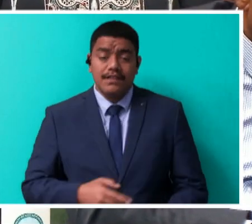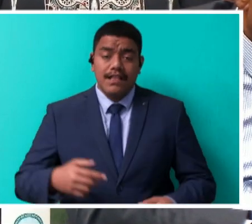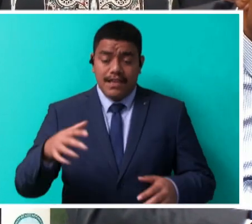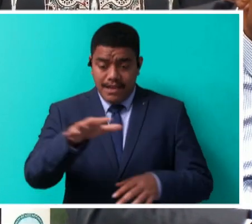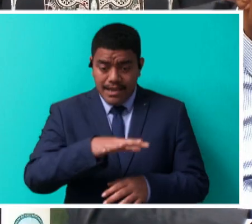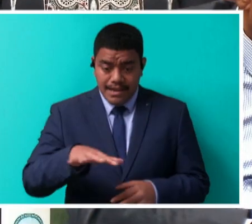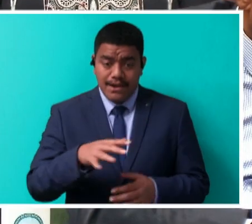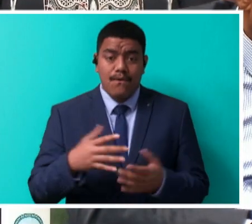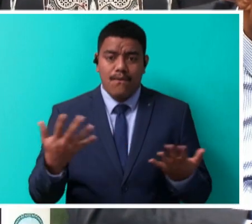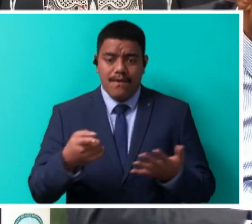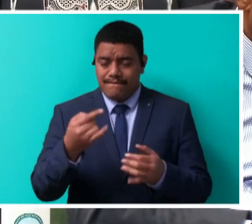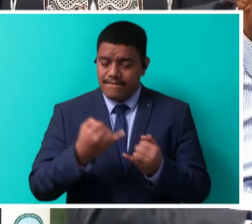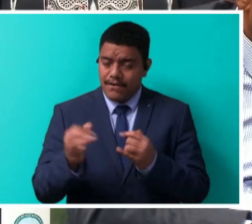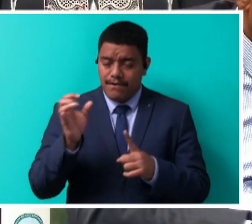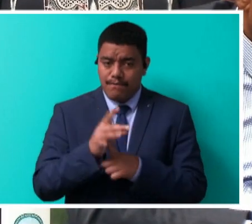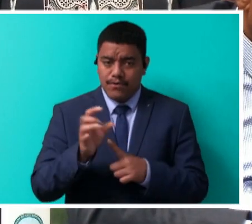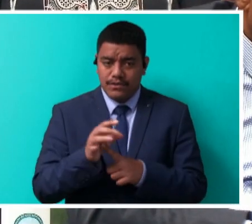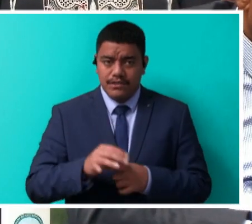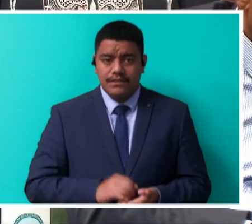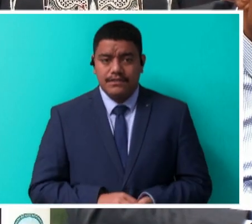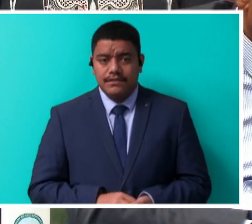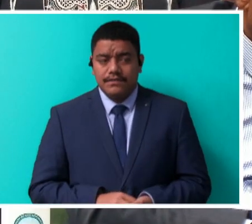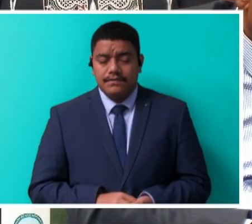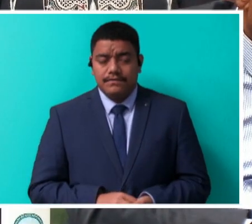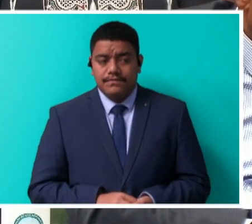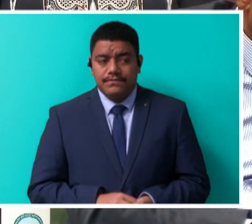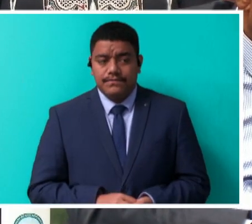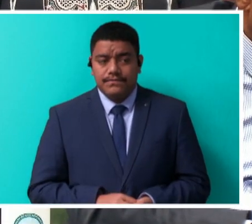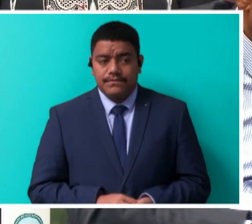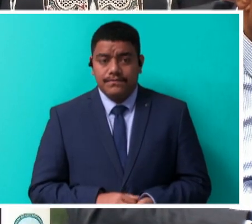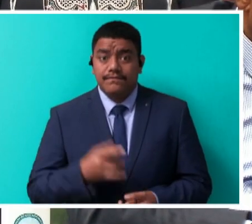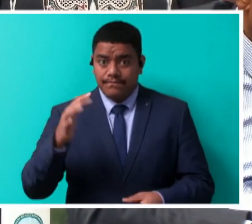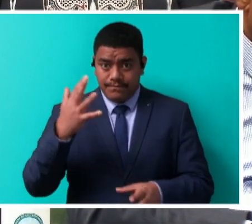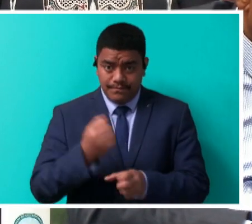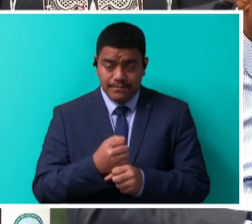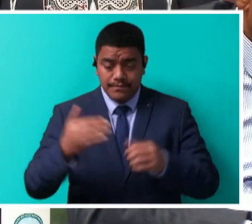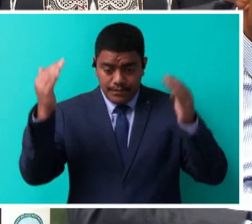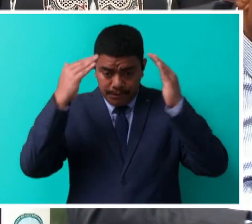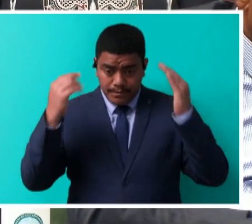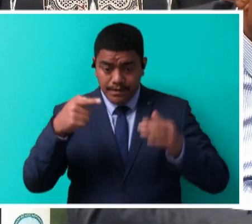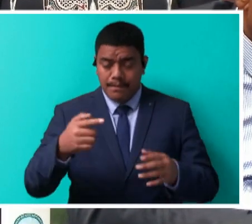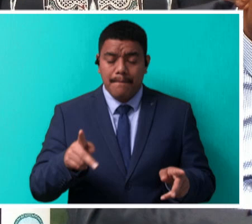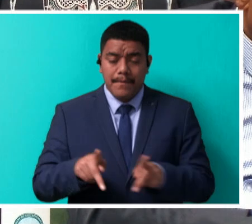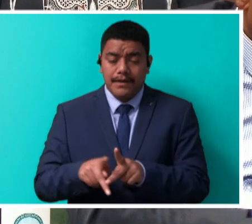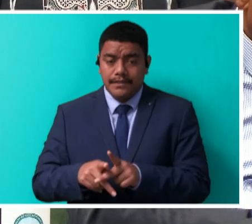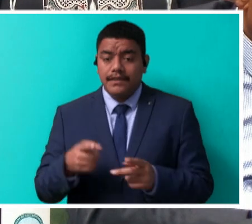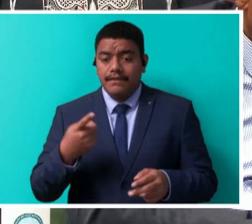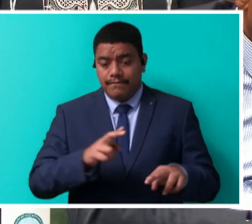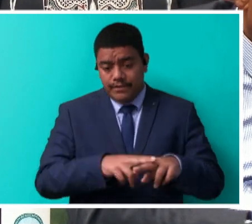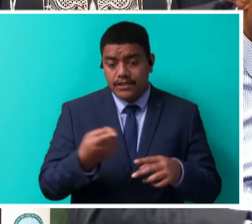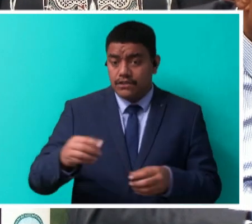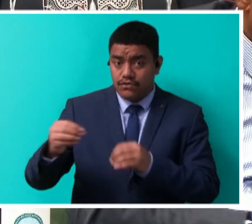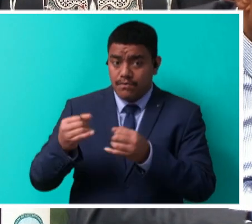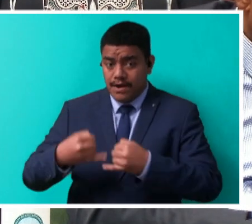law reform plays a critical enabling role. Overall, Mr. Speaker, this growing partnership between Fiji and the Solomon